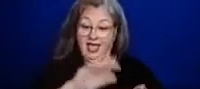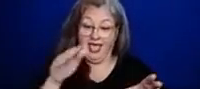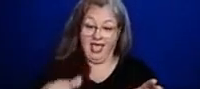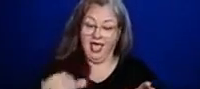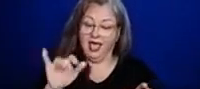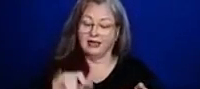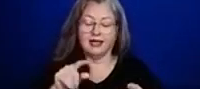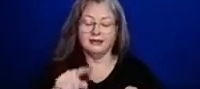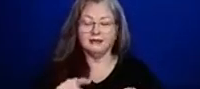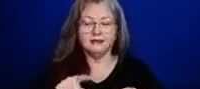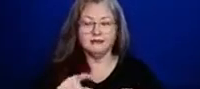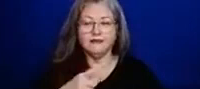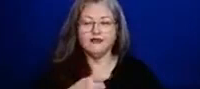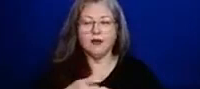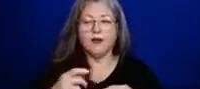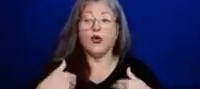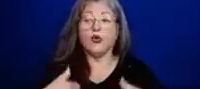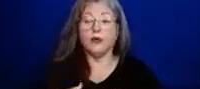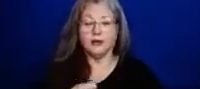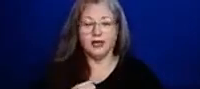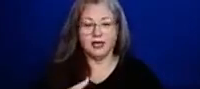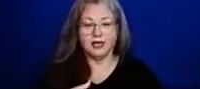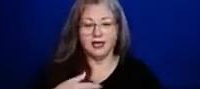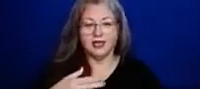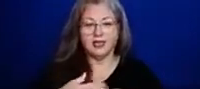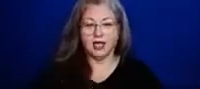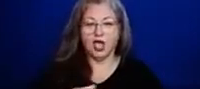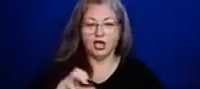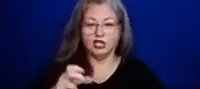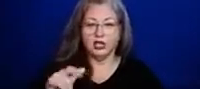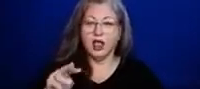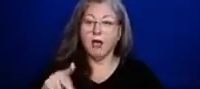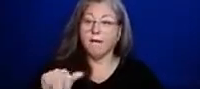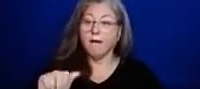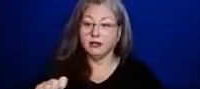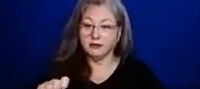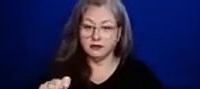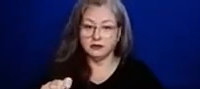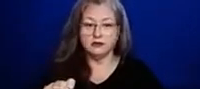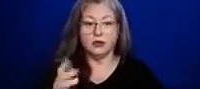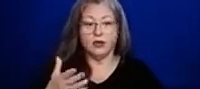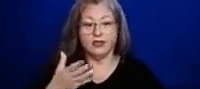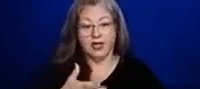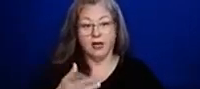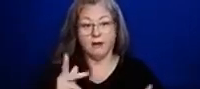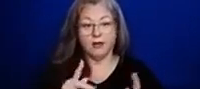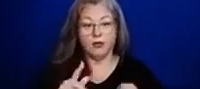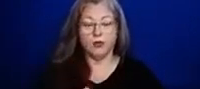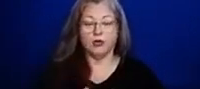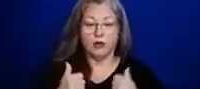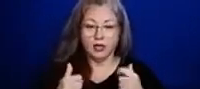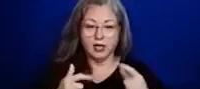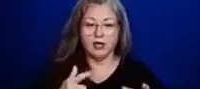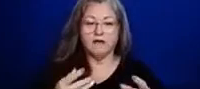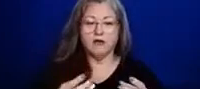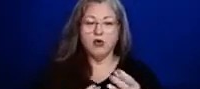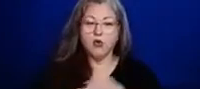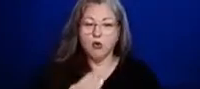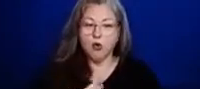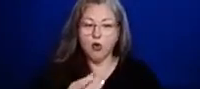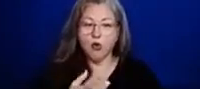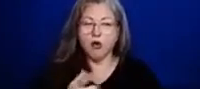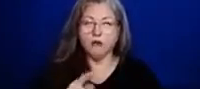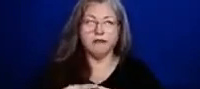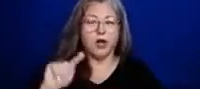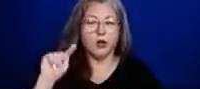human-made islotes that are called chinampas. Oh, wow. So there they lived and they grew. They